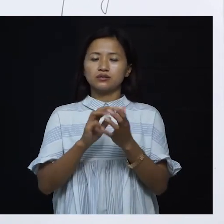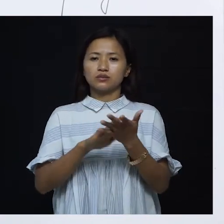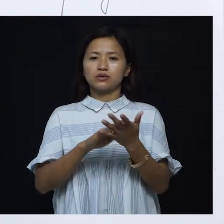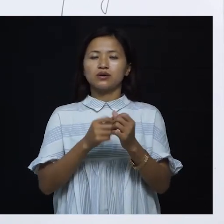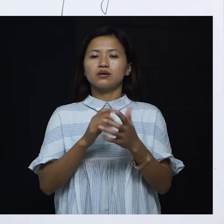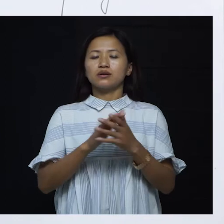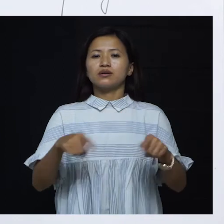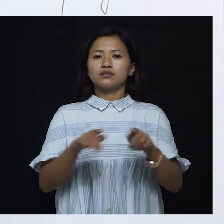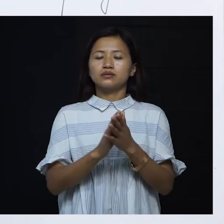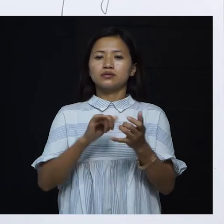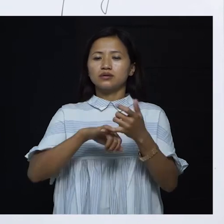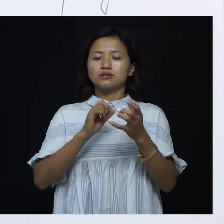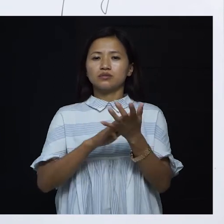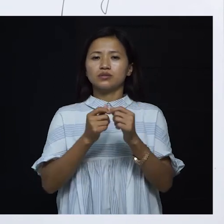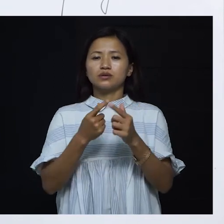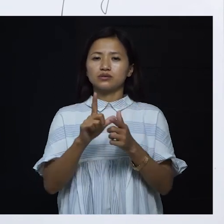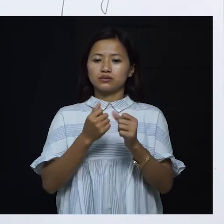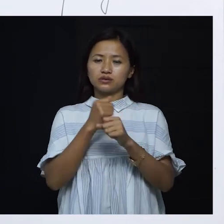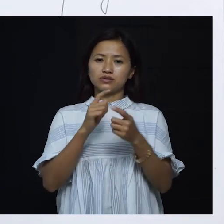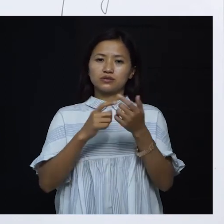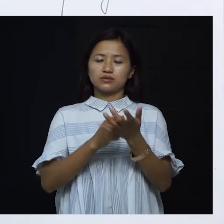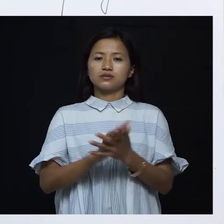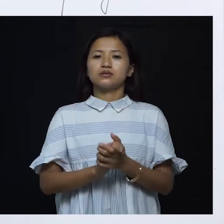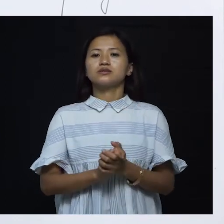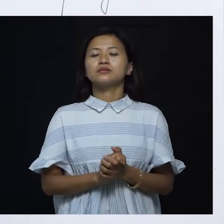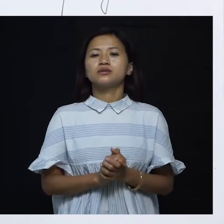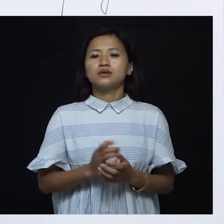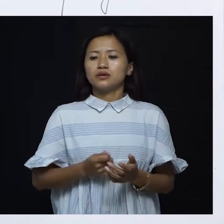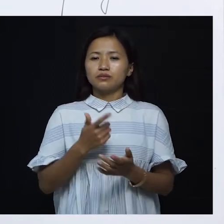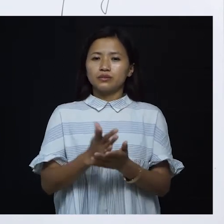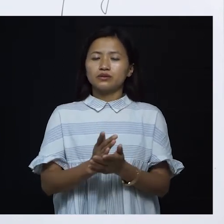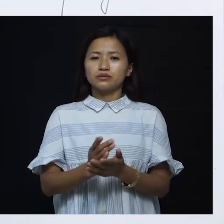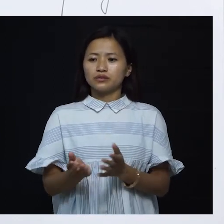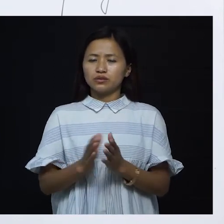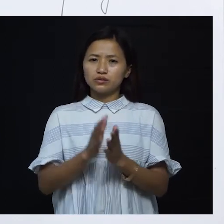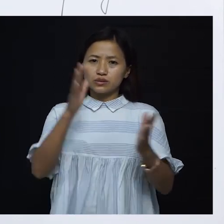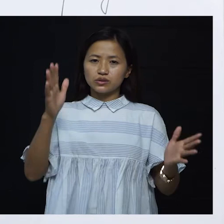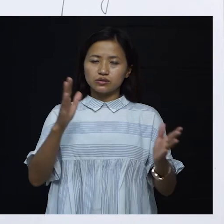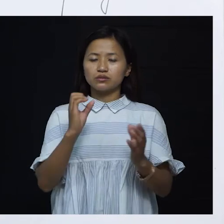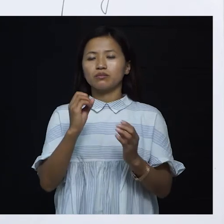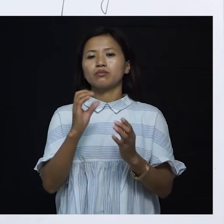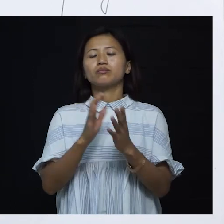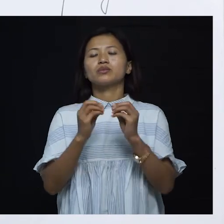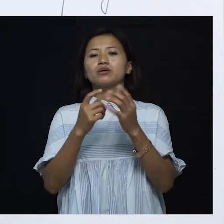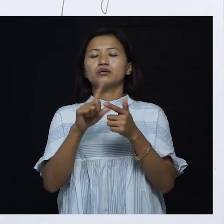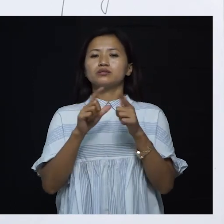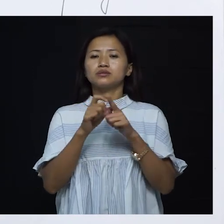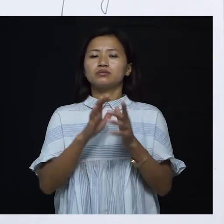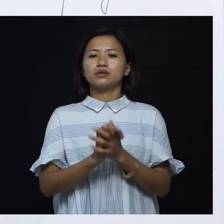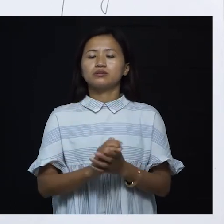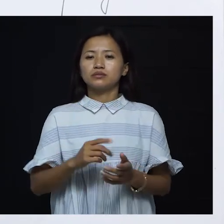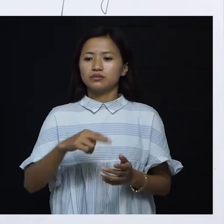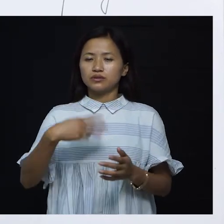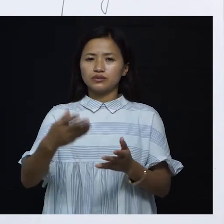black marketers. So there are certain people who used to buy these goods at a huge bulk, and then later on, they used